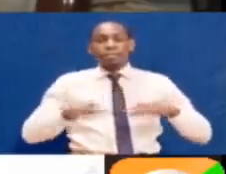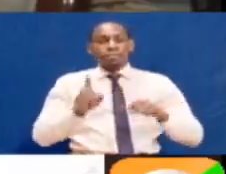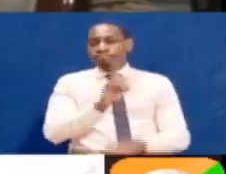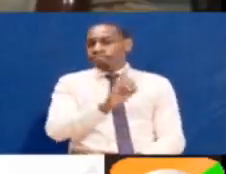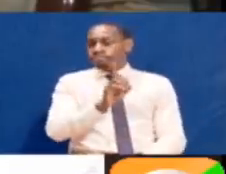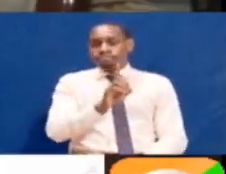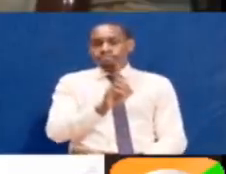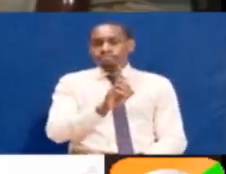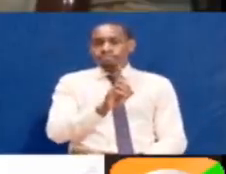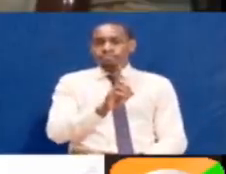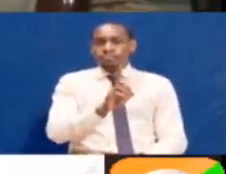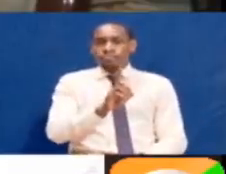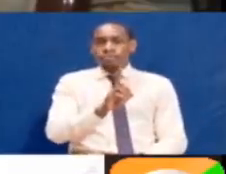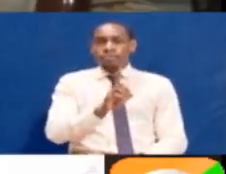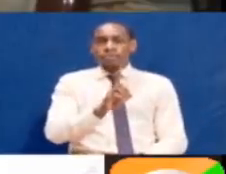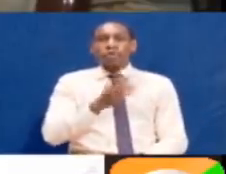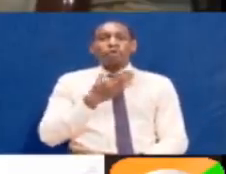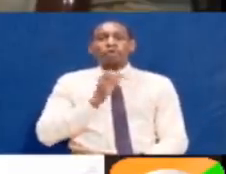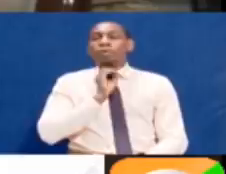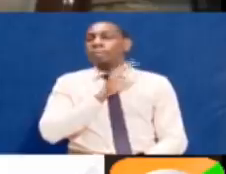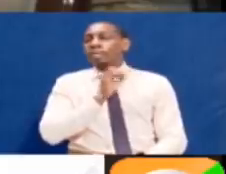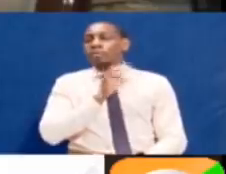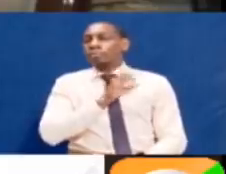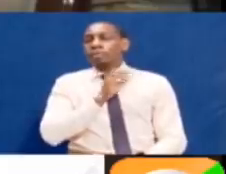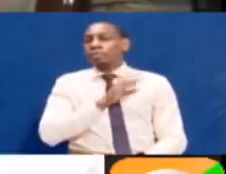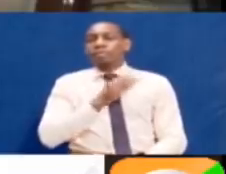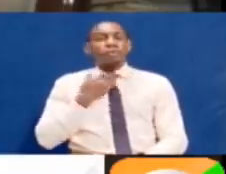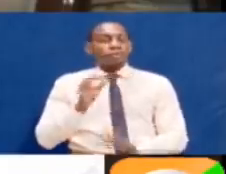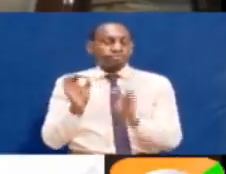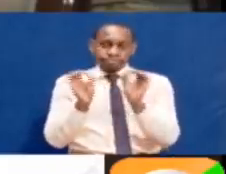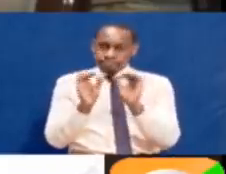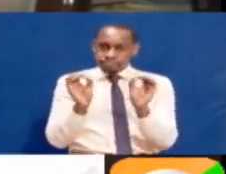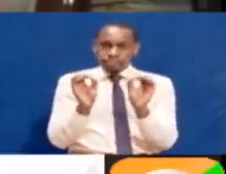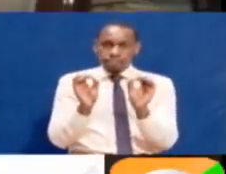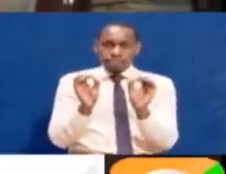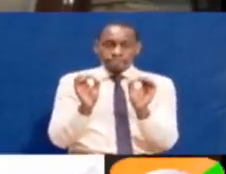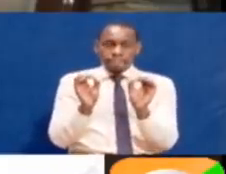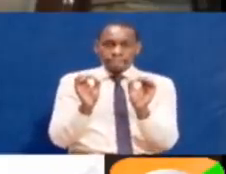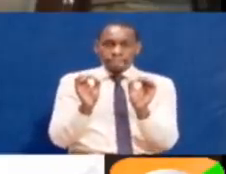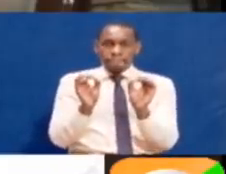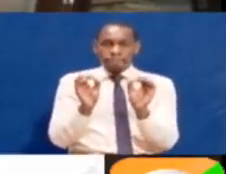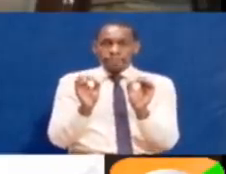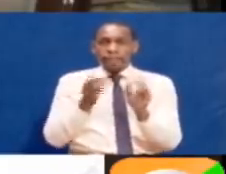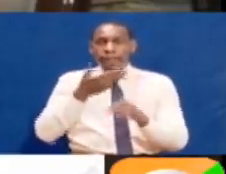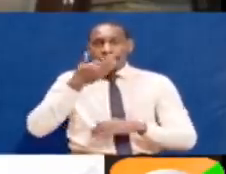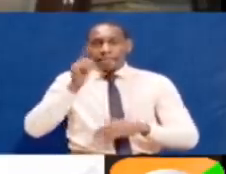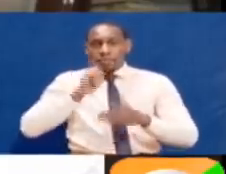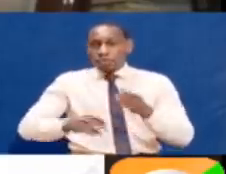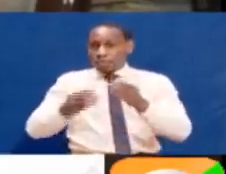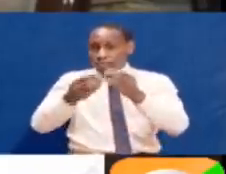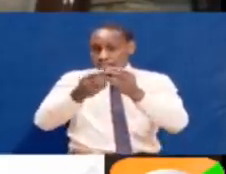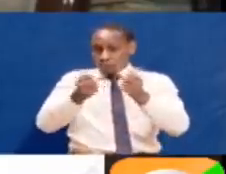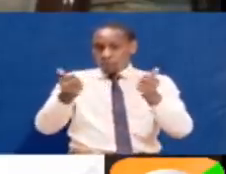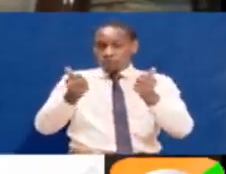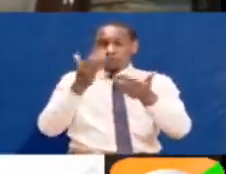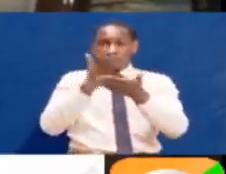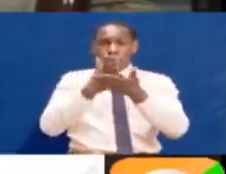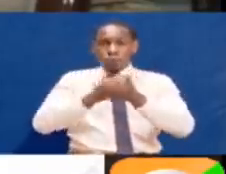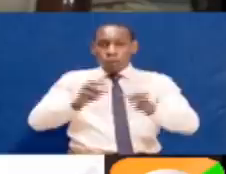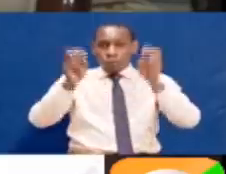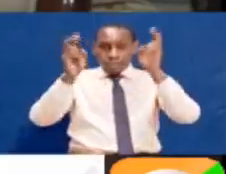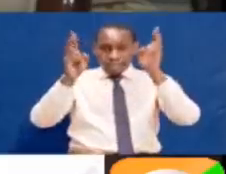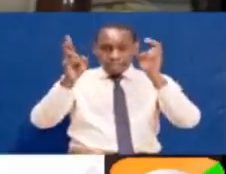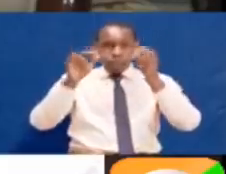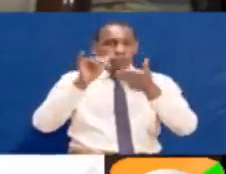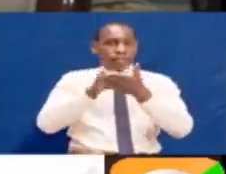don't like whining and complaining. I rather we address the real